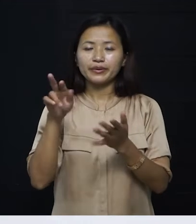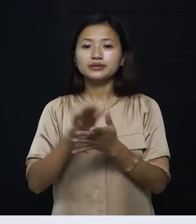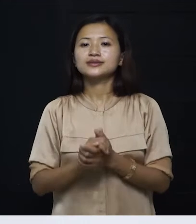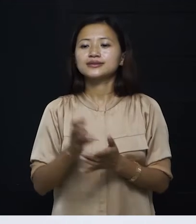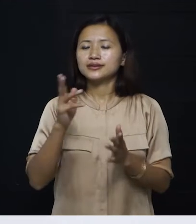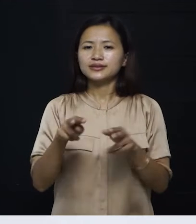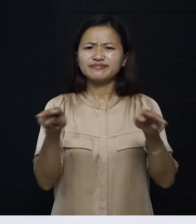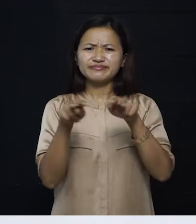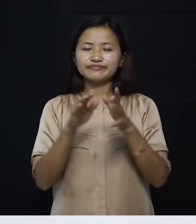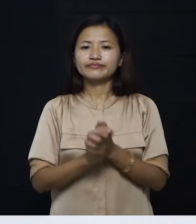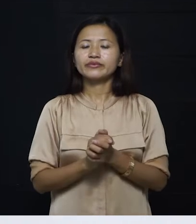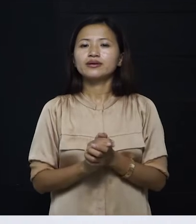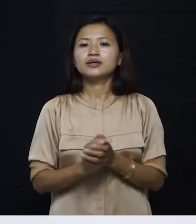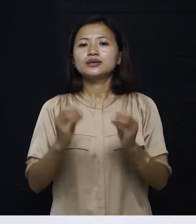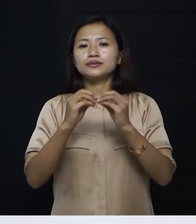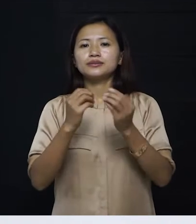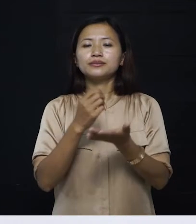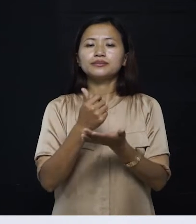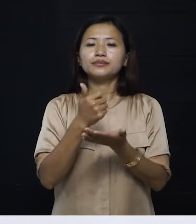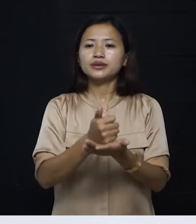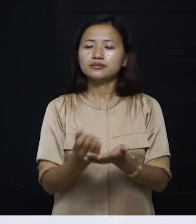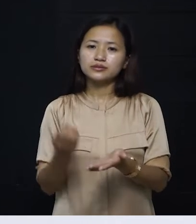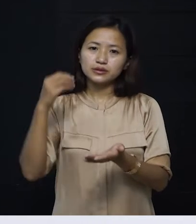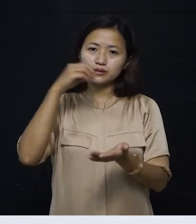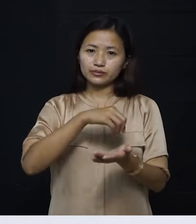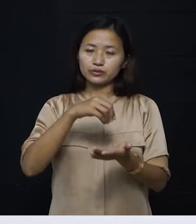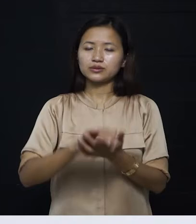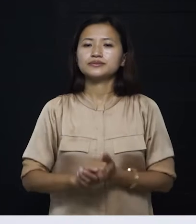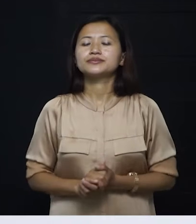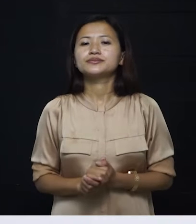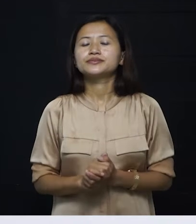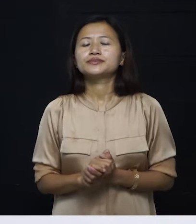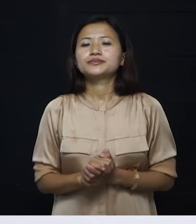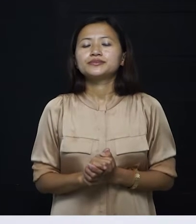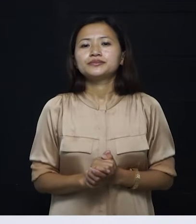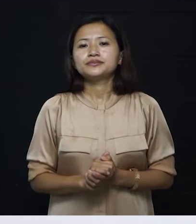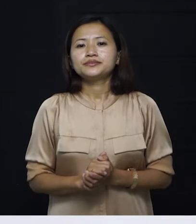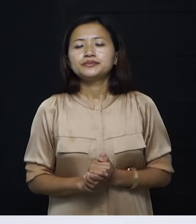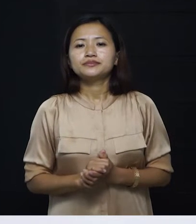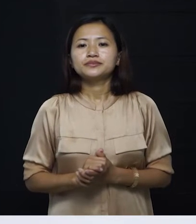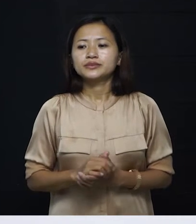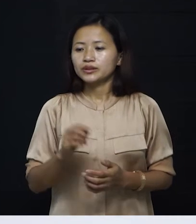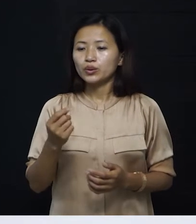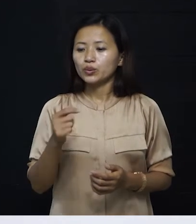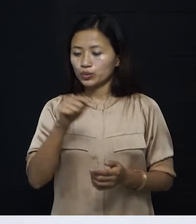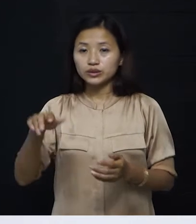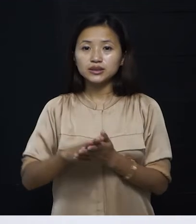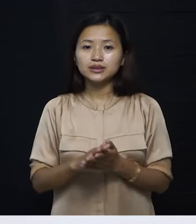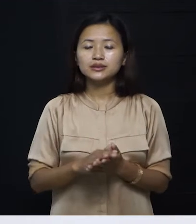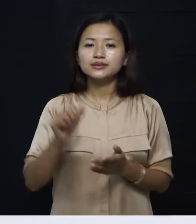it refers to bank deposit. Okay, it refers to the bank deposit which can